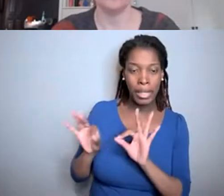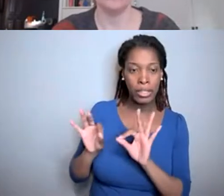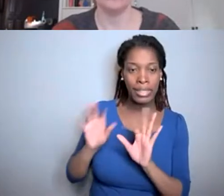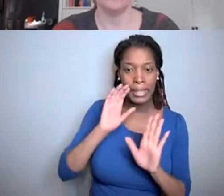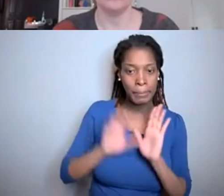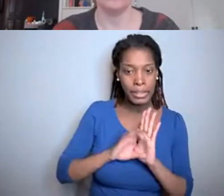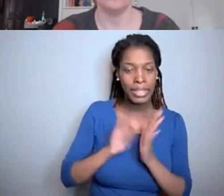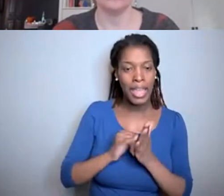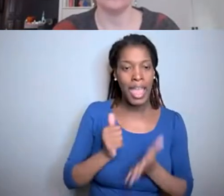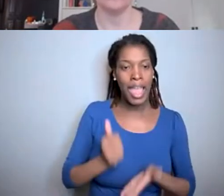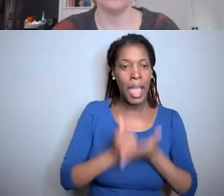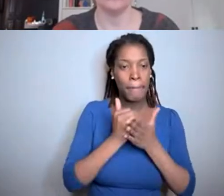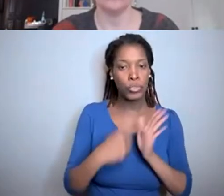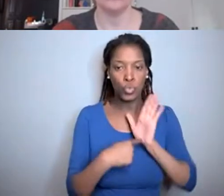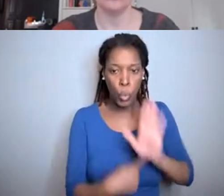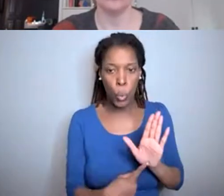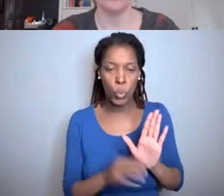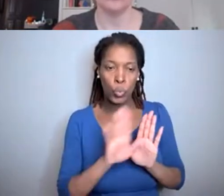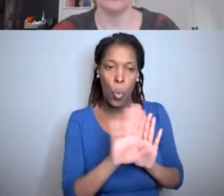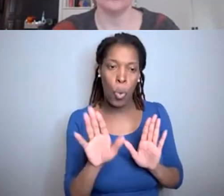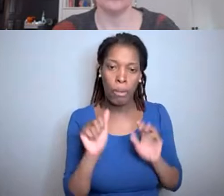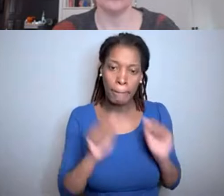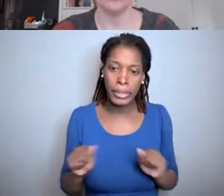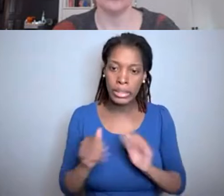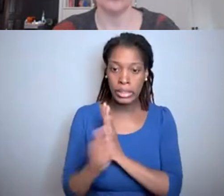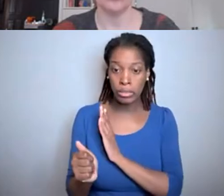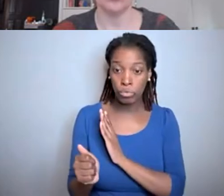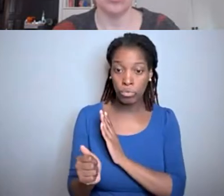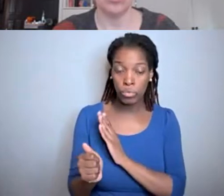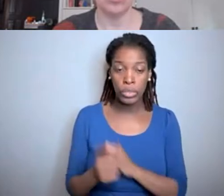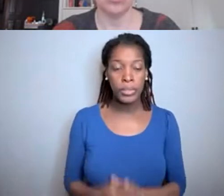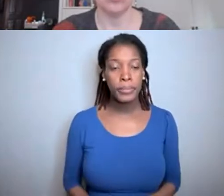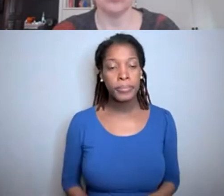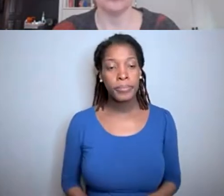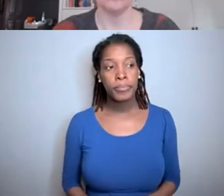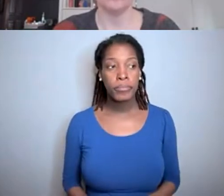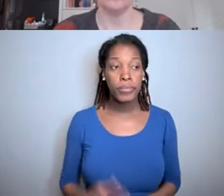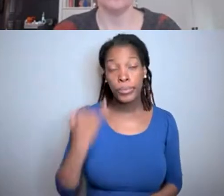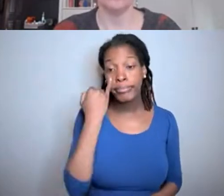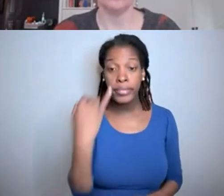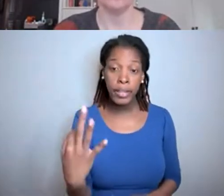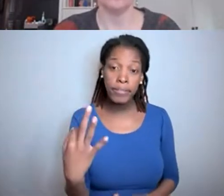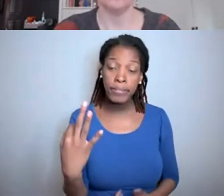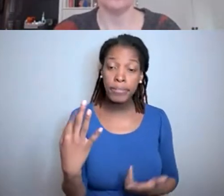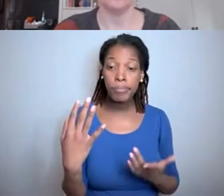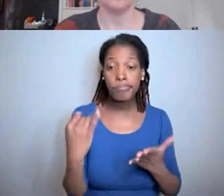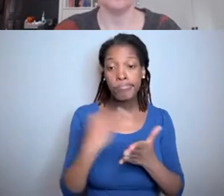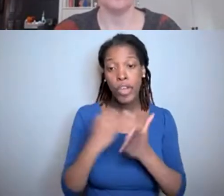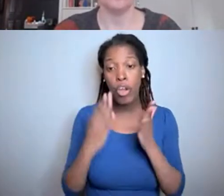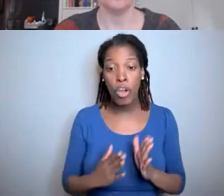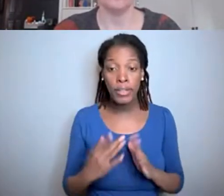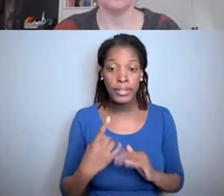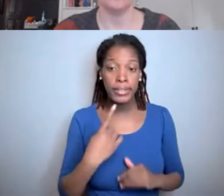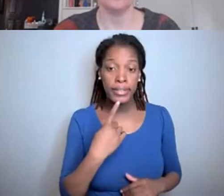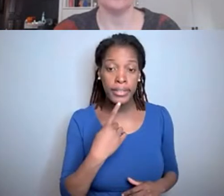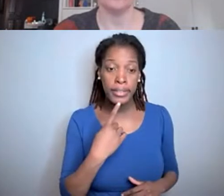so you know i if uh if an artist is saying that you know i